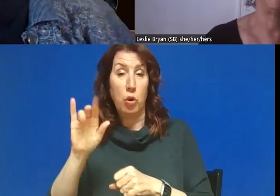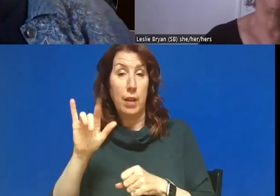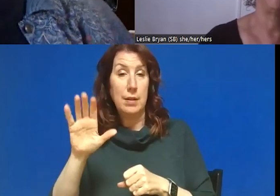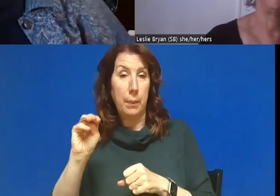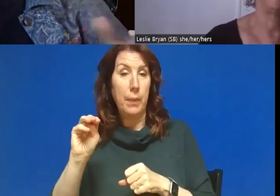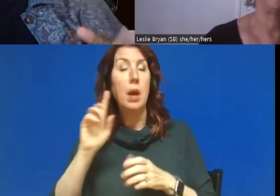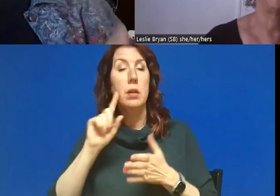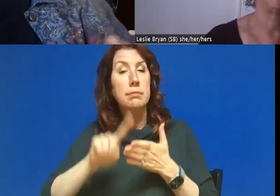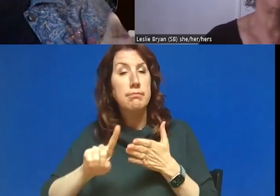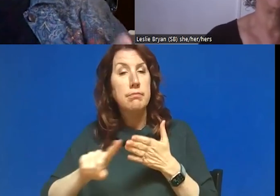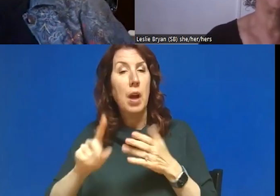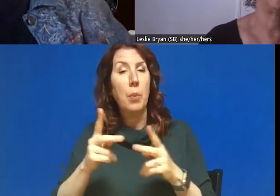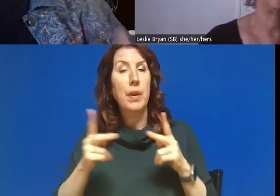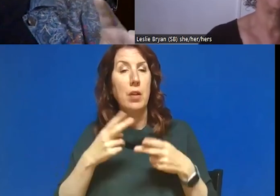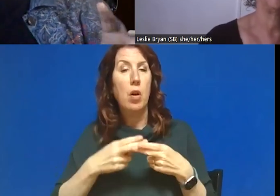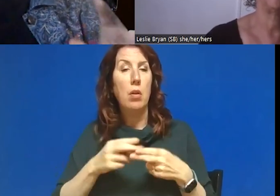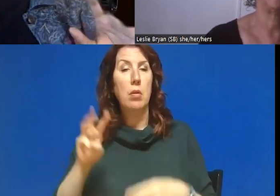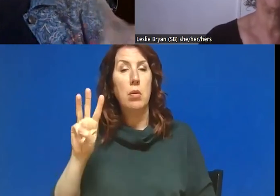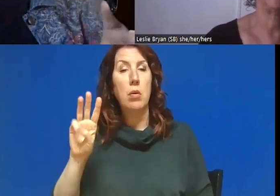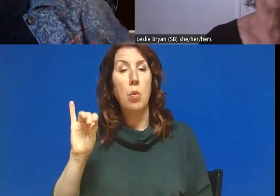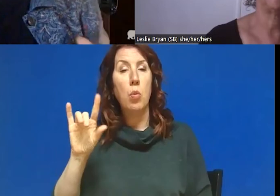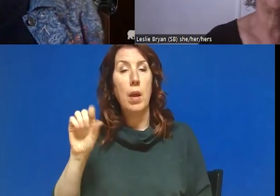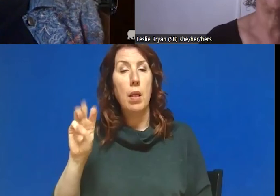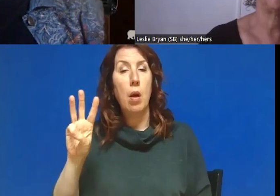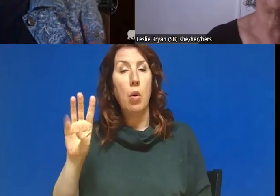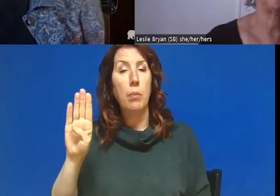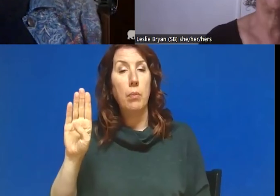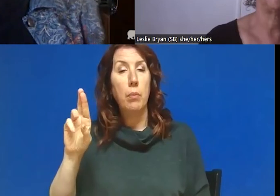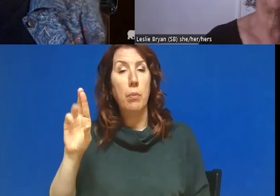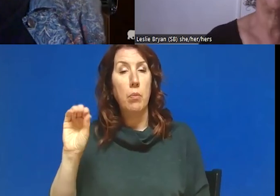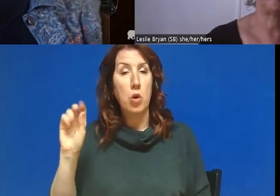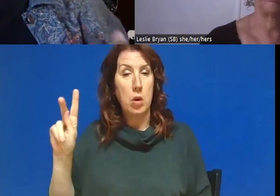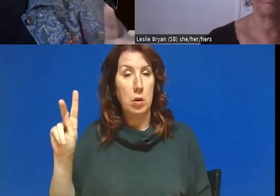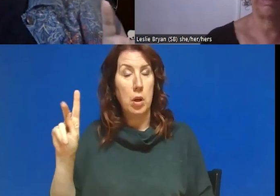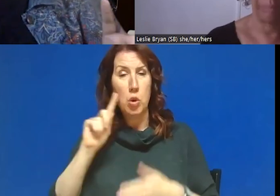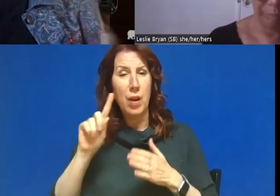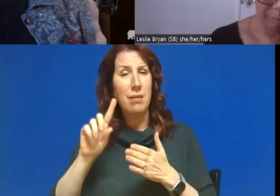Willowbrook. Now, you can look up the documentary trailer on YouTube.